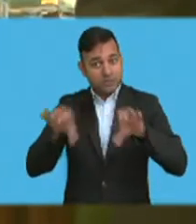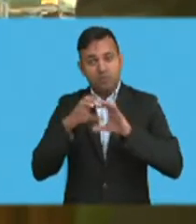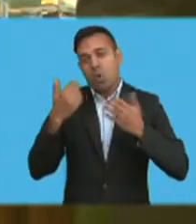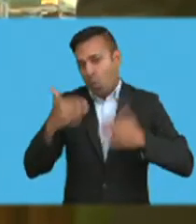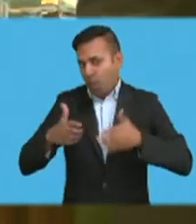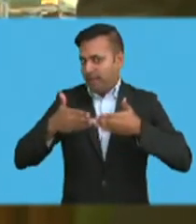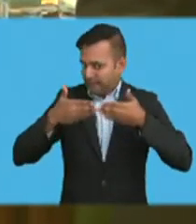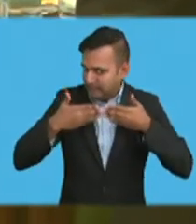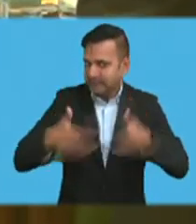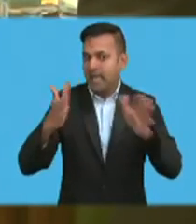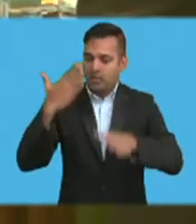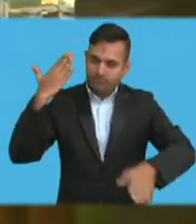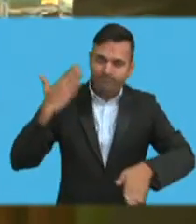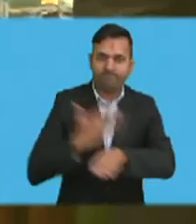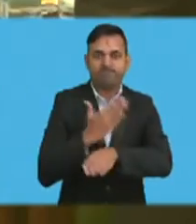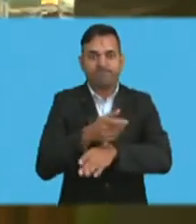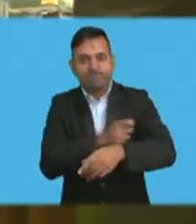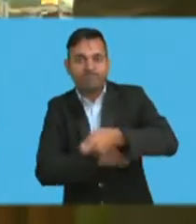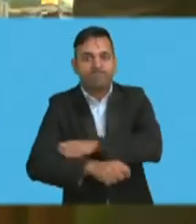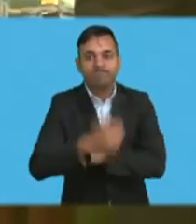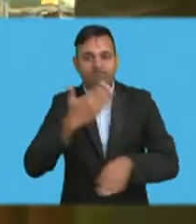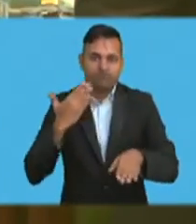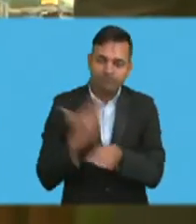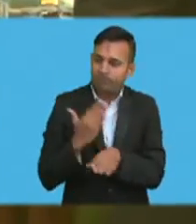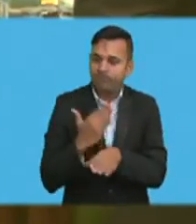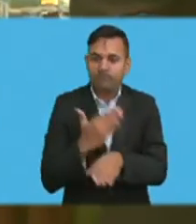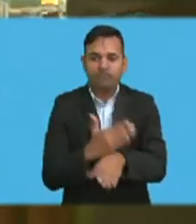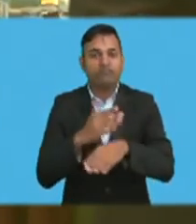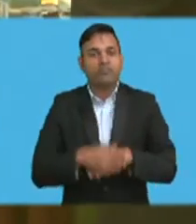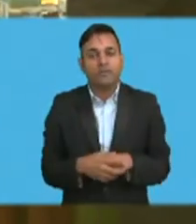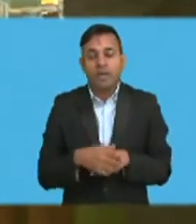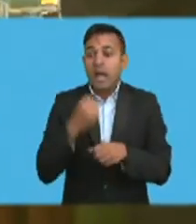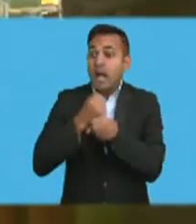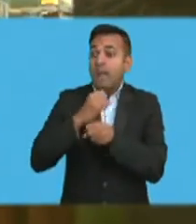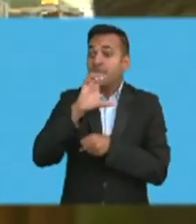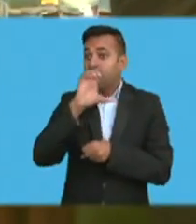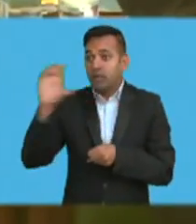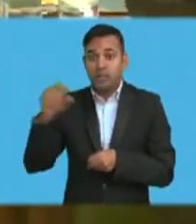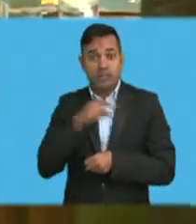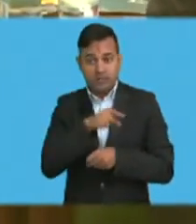contractors, or they've got their own people to start the work. Thank you.